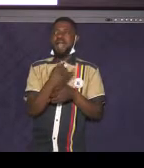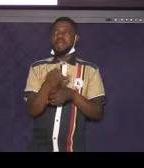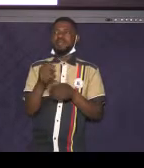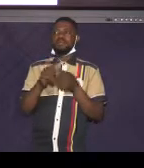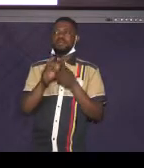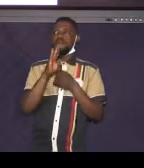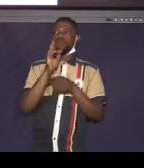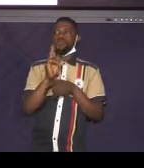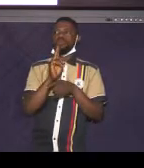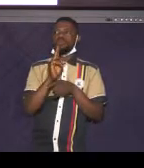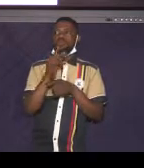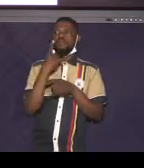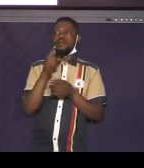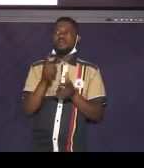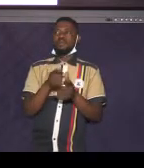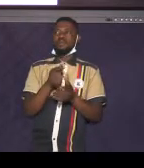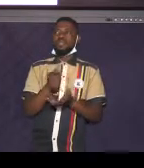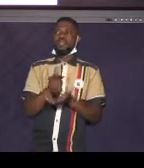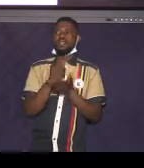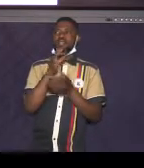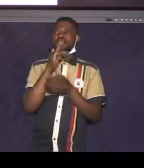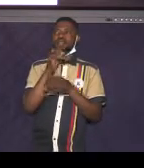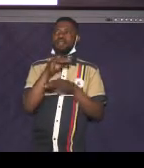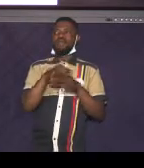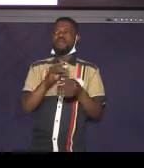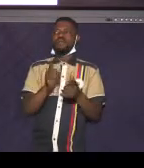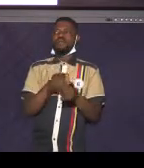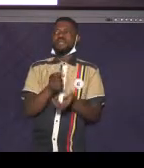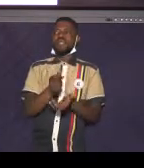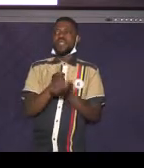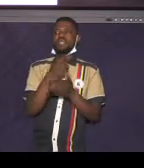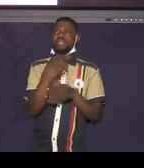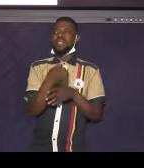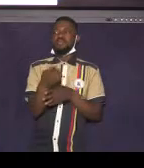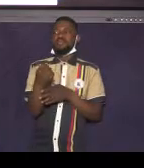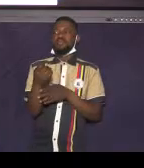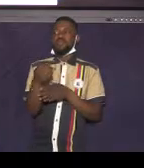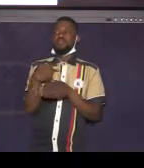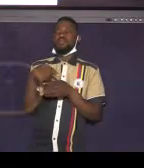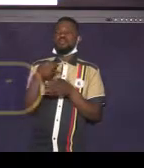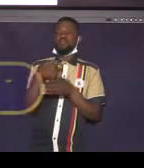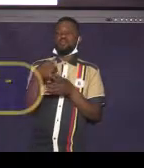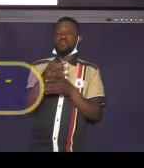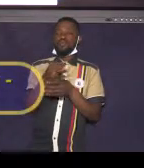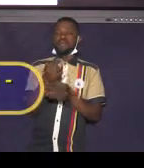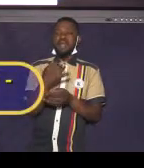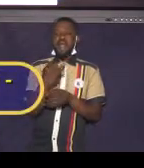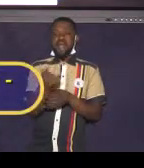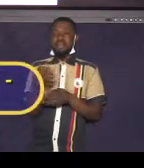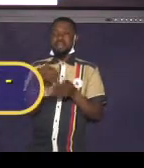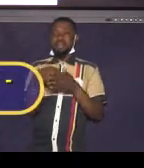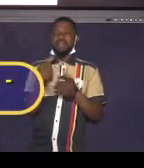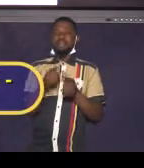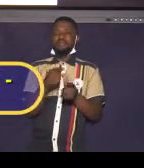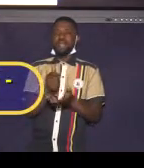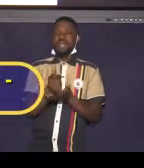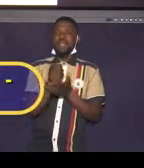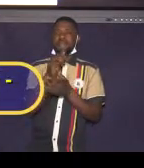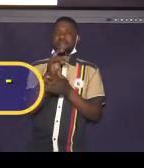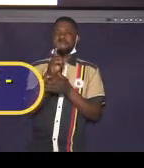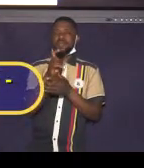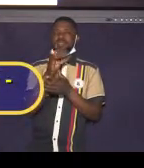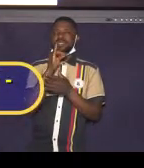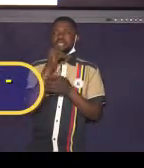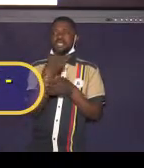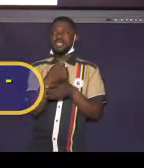for first aid are called first aid equipment. Those items in the first aid box, they are called first aid equipment. They are